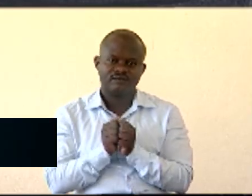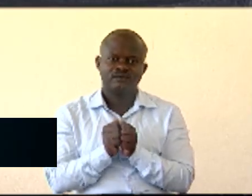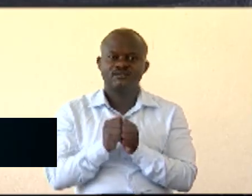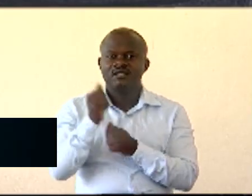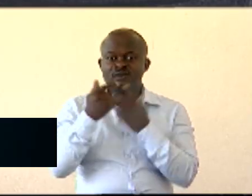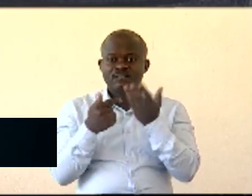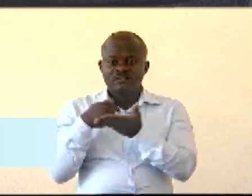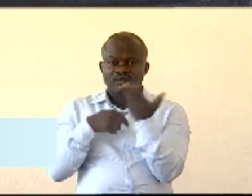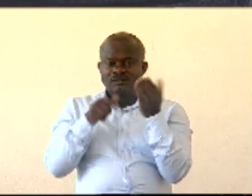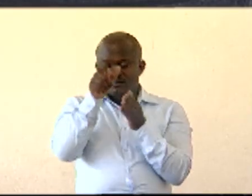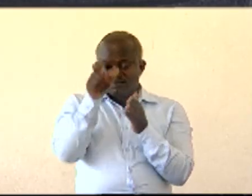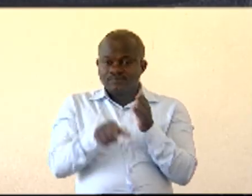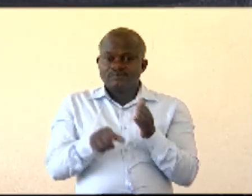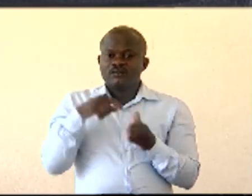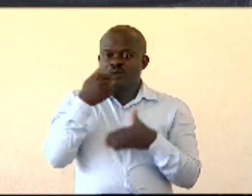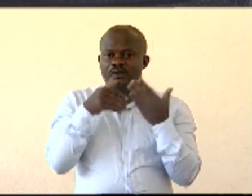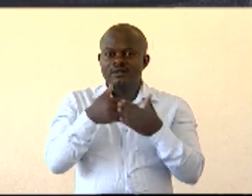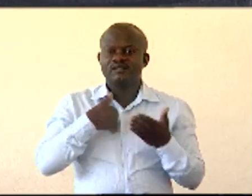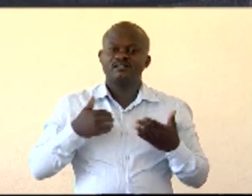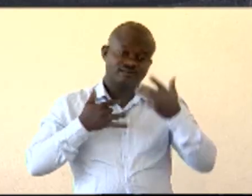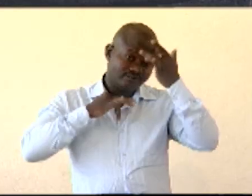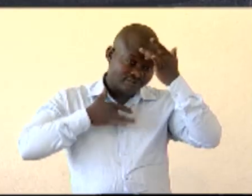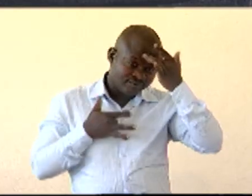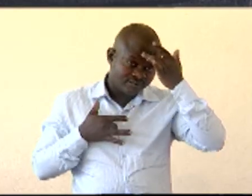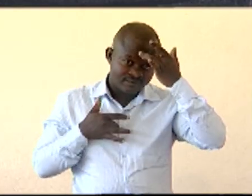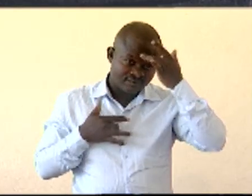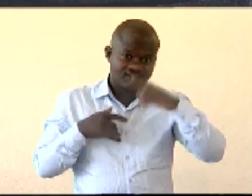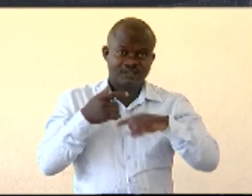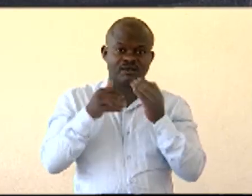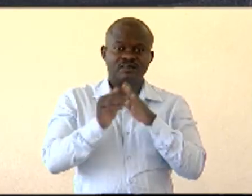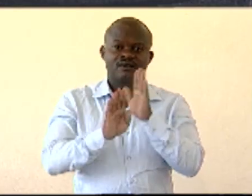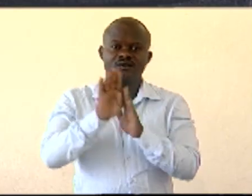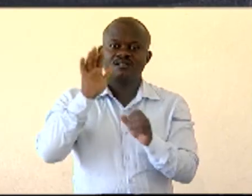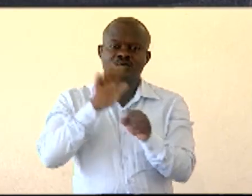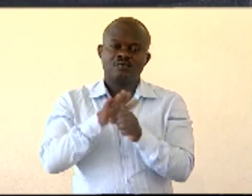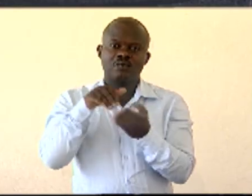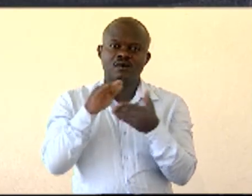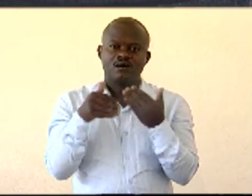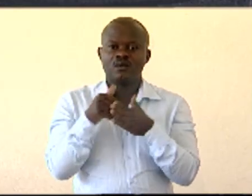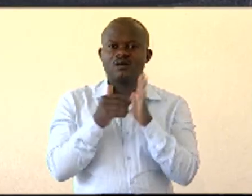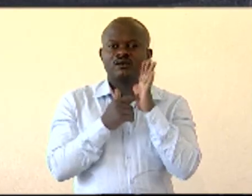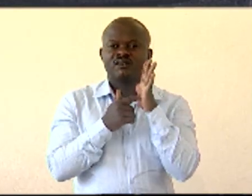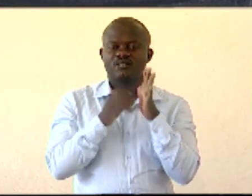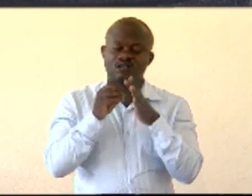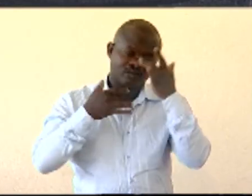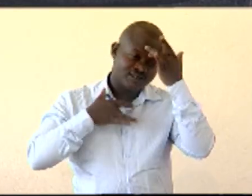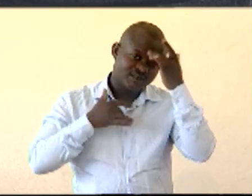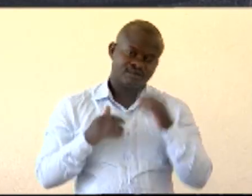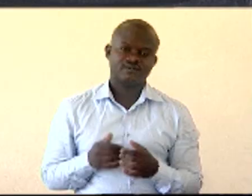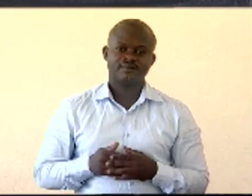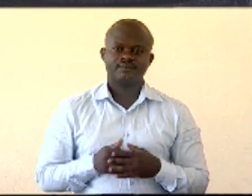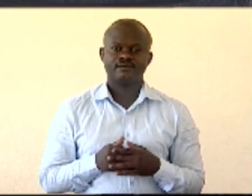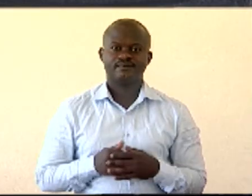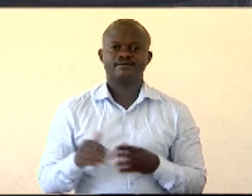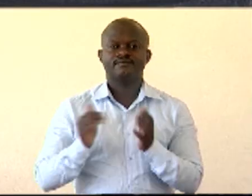This is a person who has been infected, but develops no signs or symptoms of the disease.